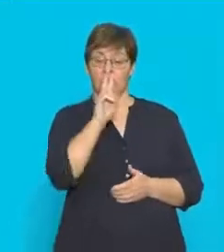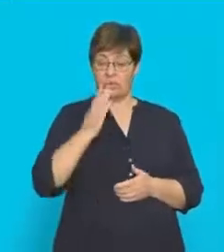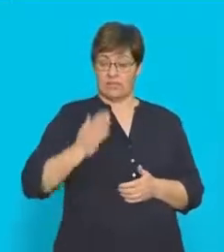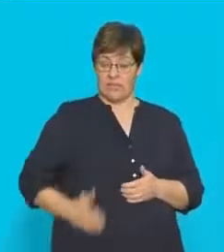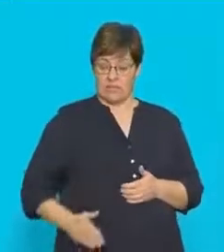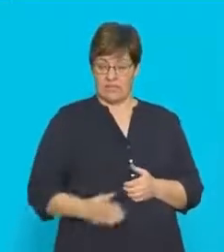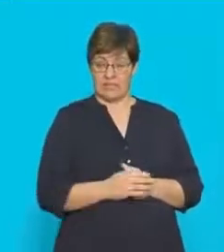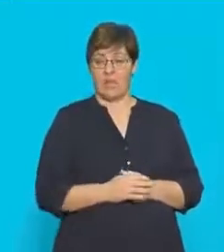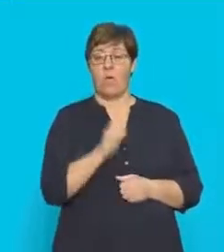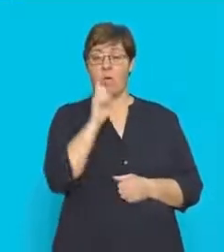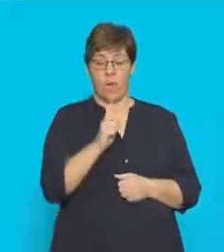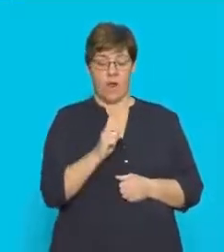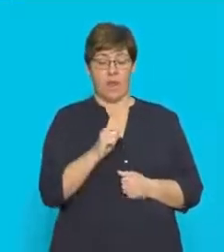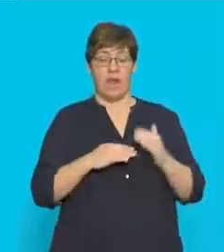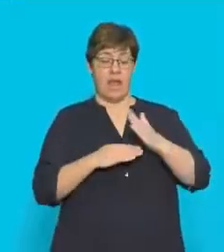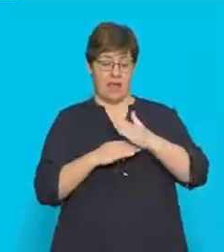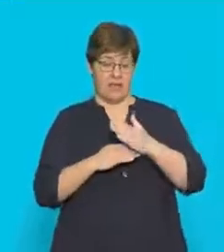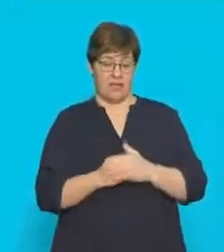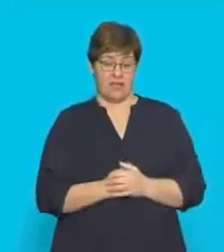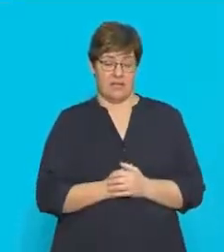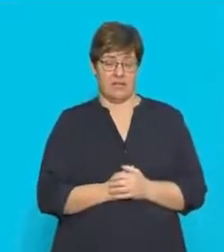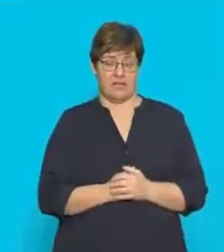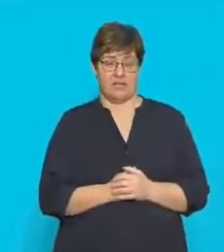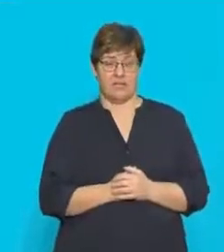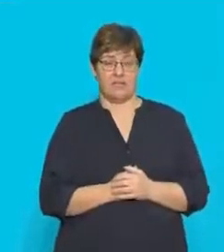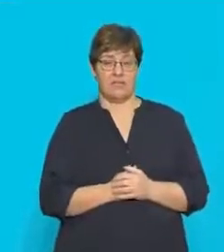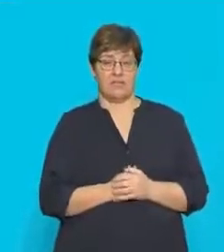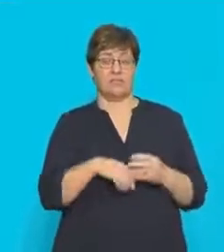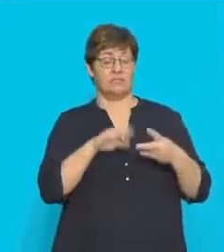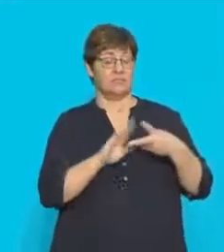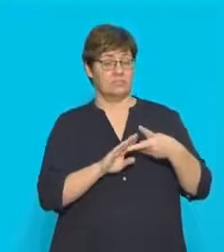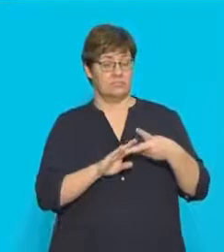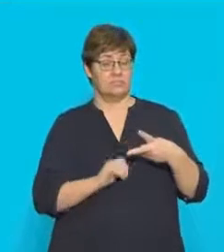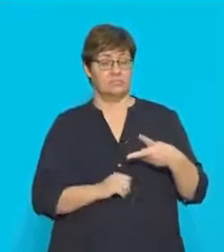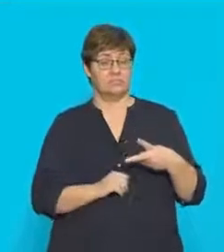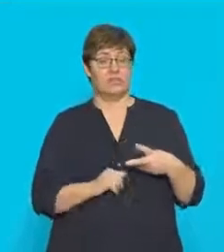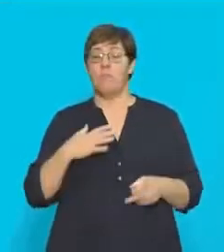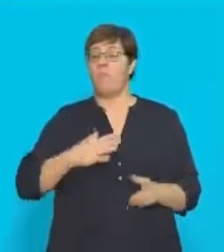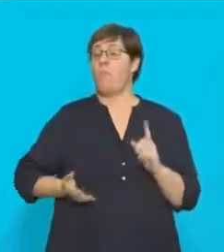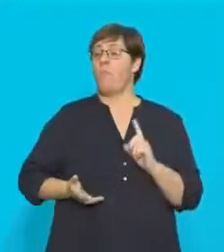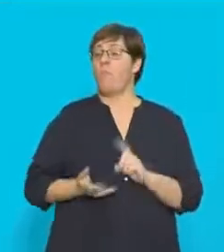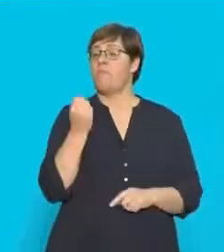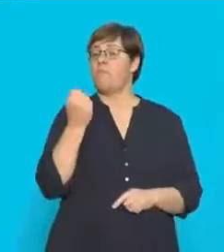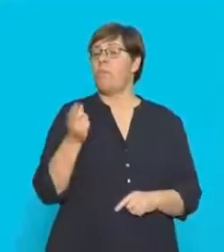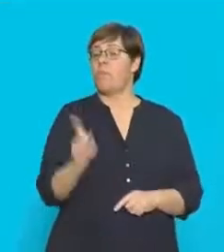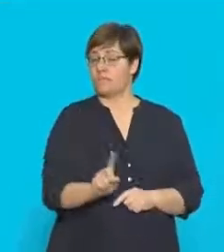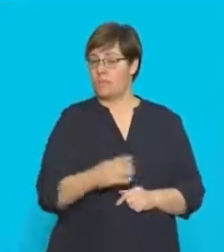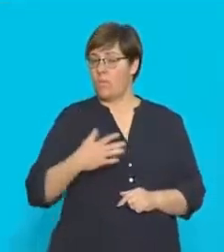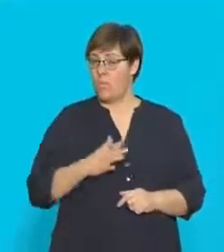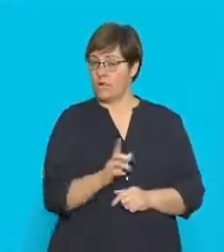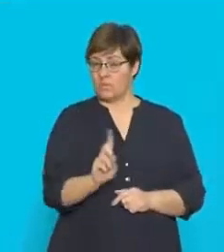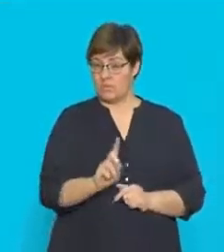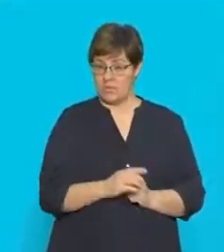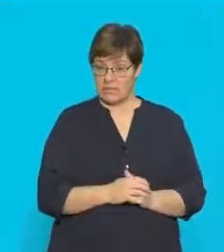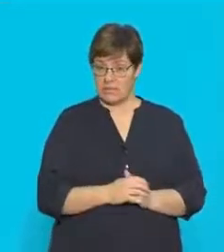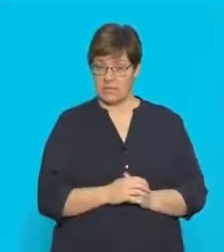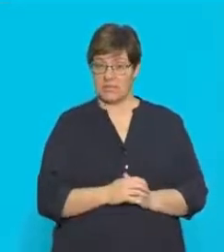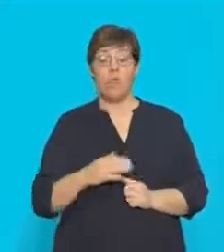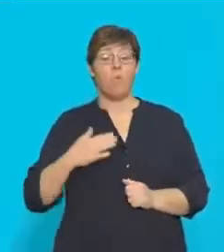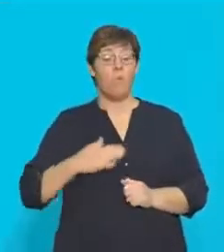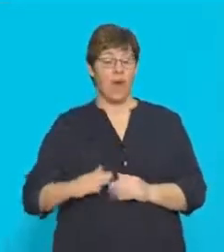given two sides and an angle. The next question, what are we finding? What did they ask